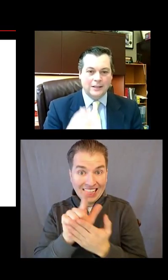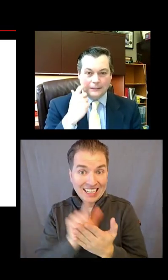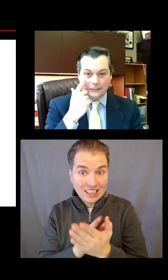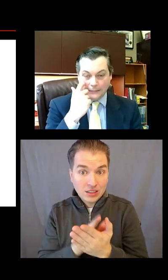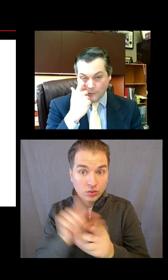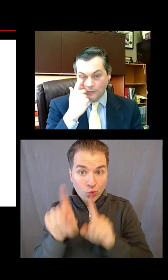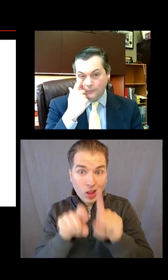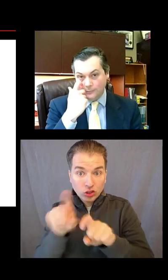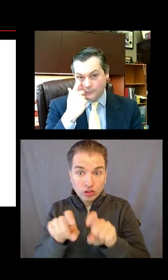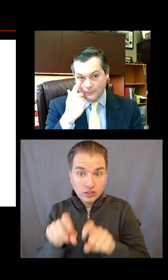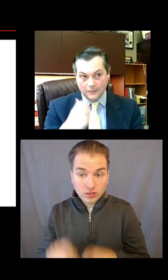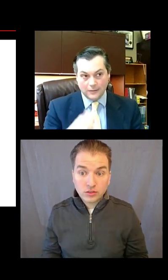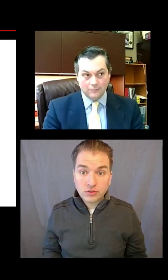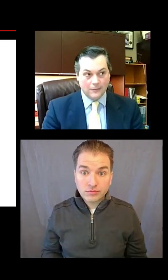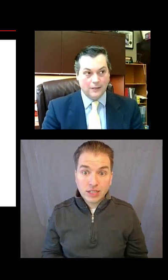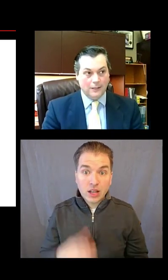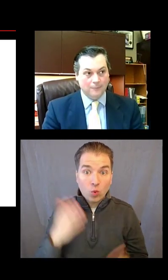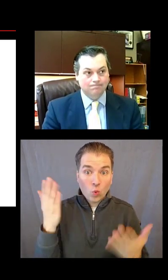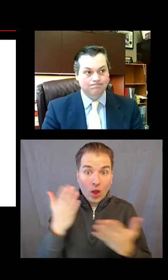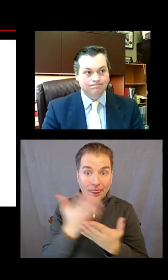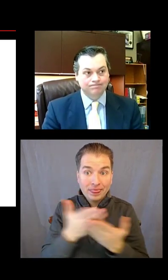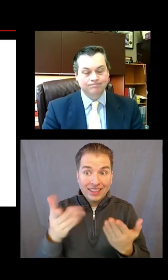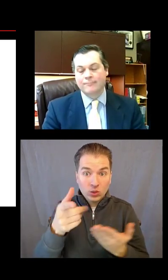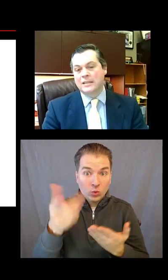about legal